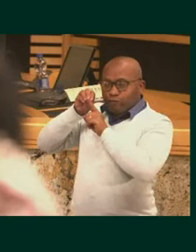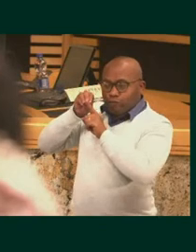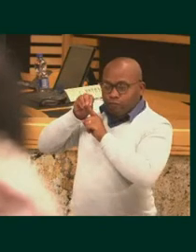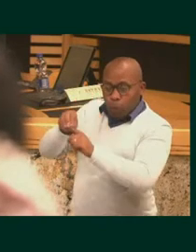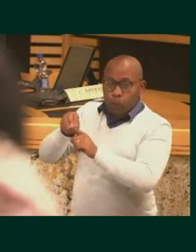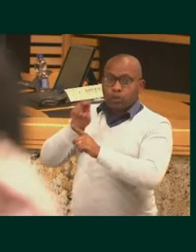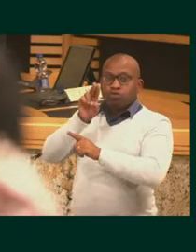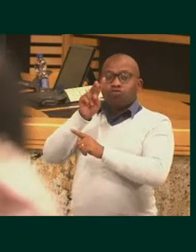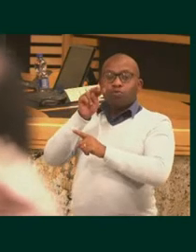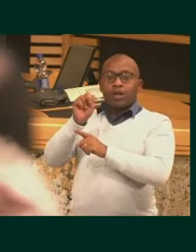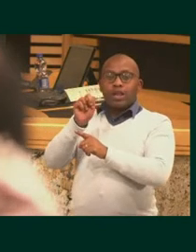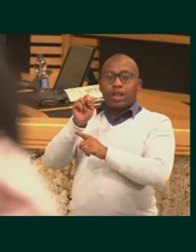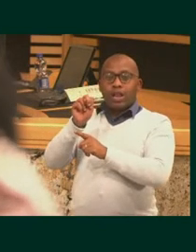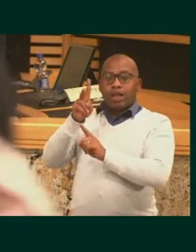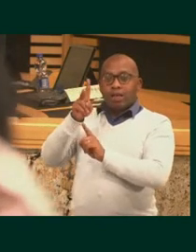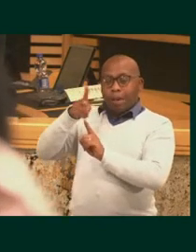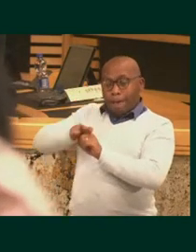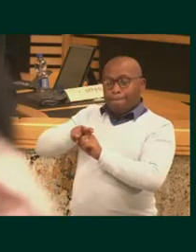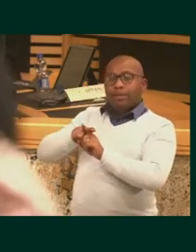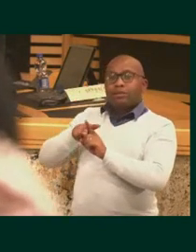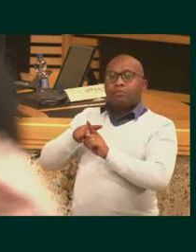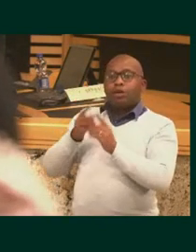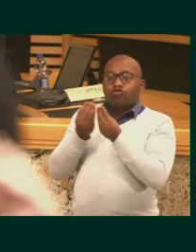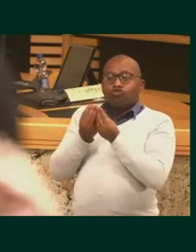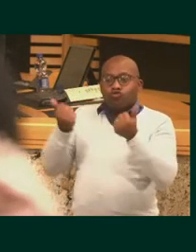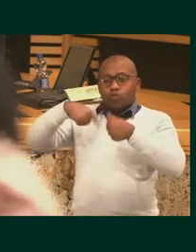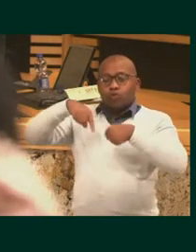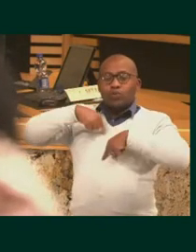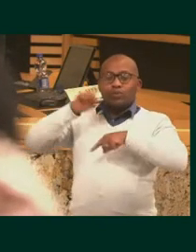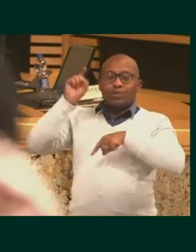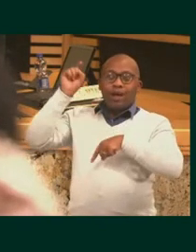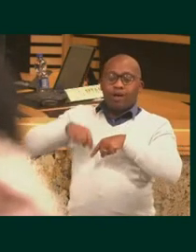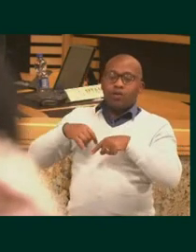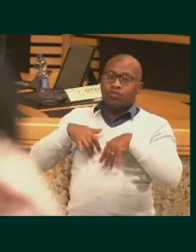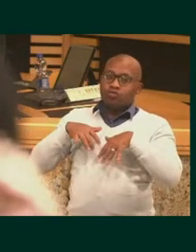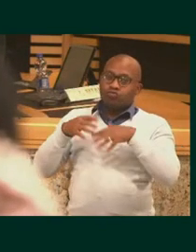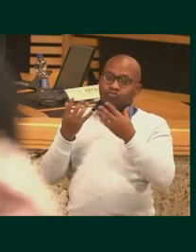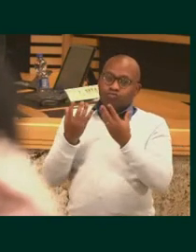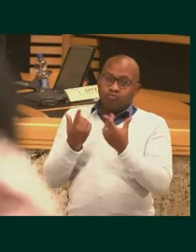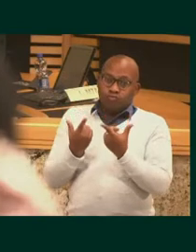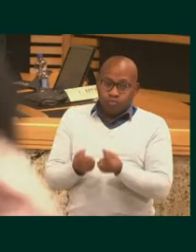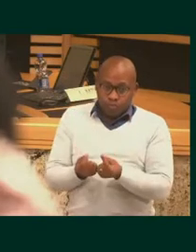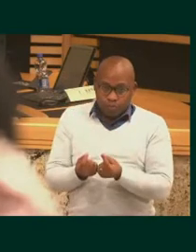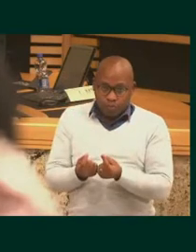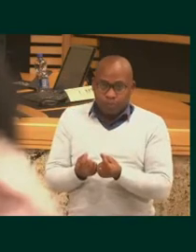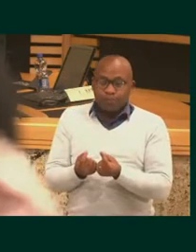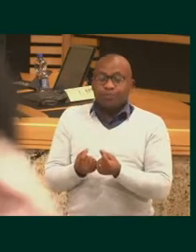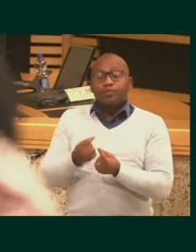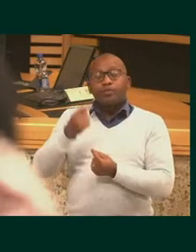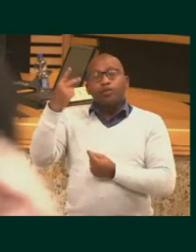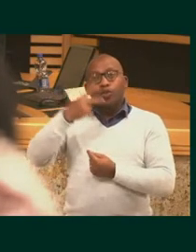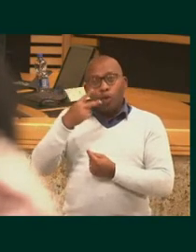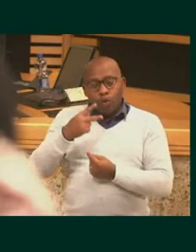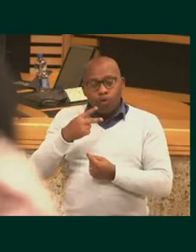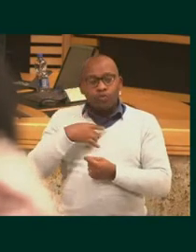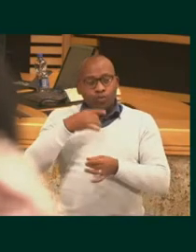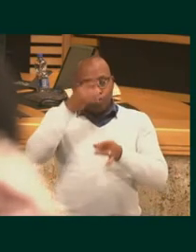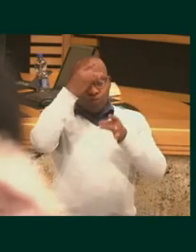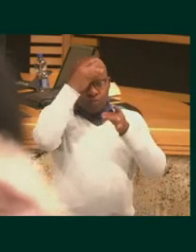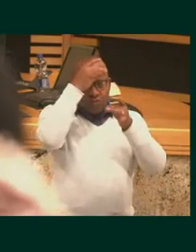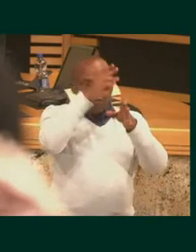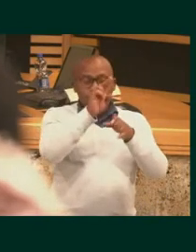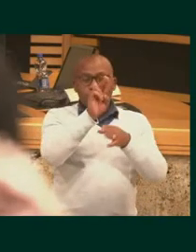resolution in order to stop the war condemn the hypocrisy of USA Leed nato in ideological